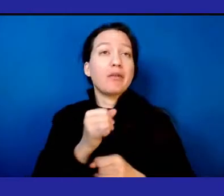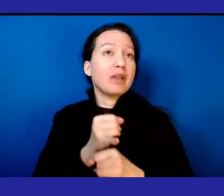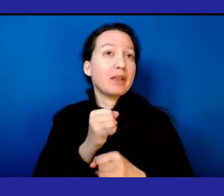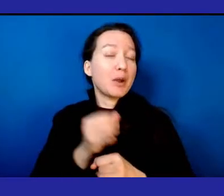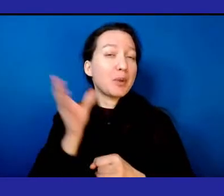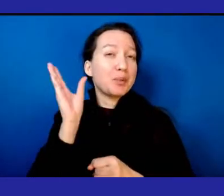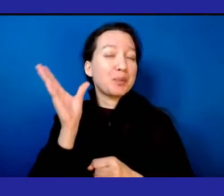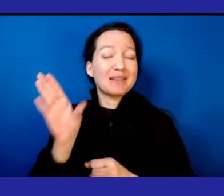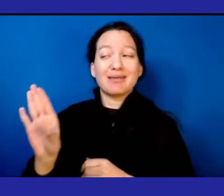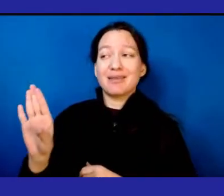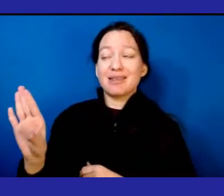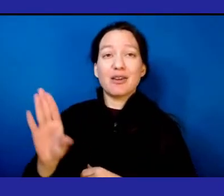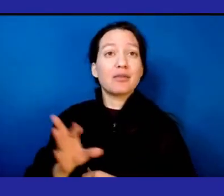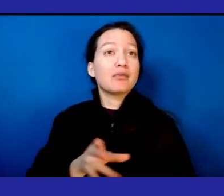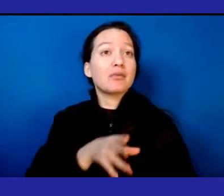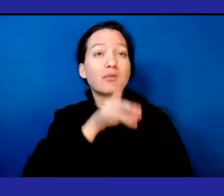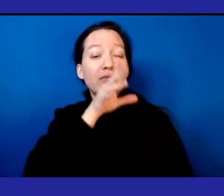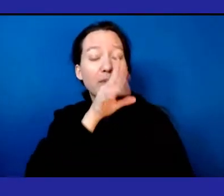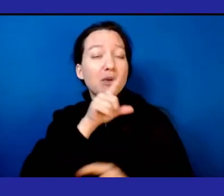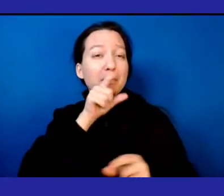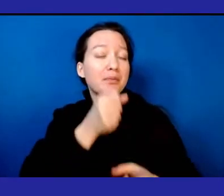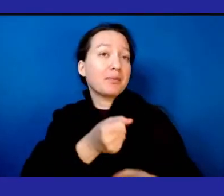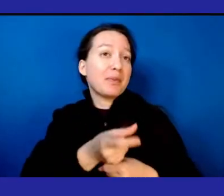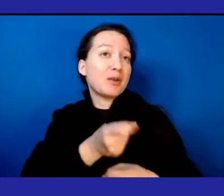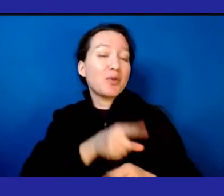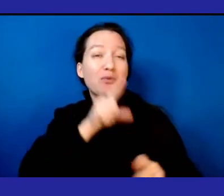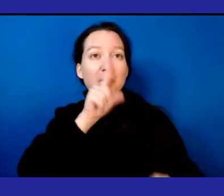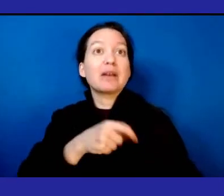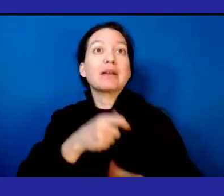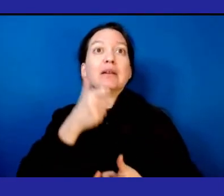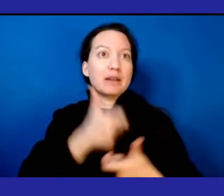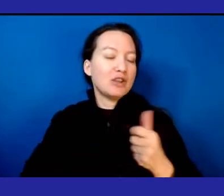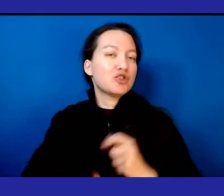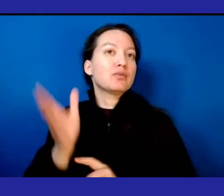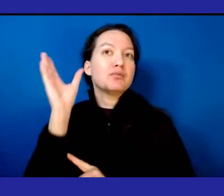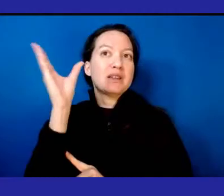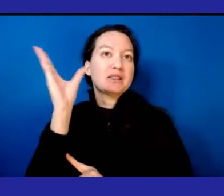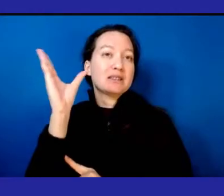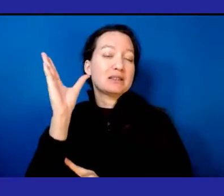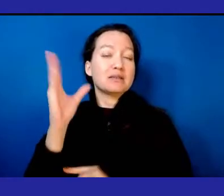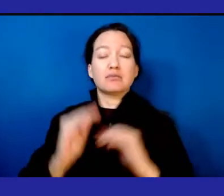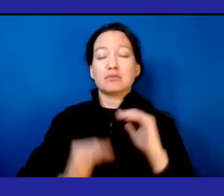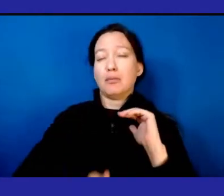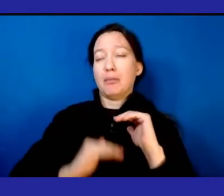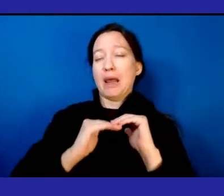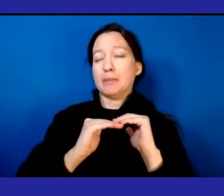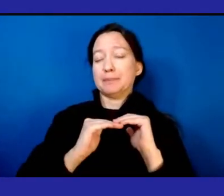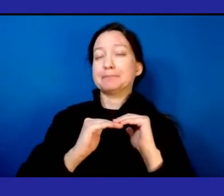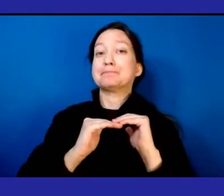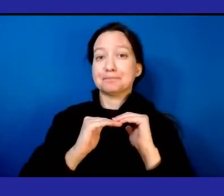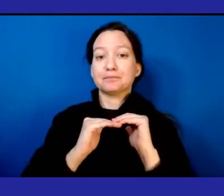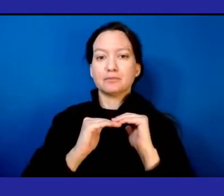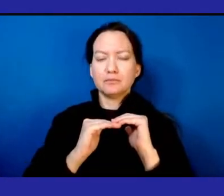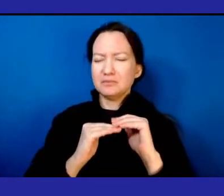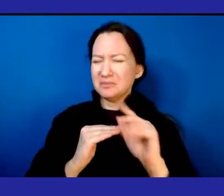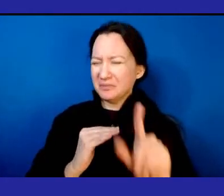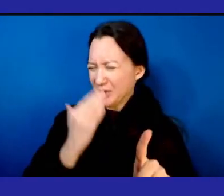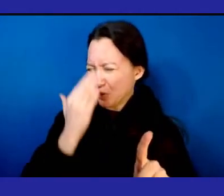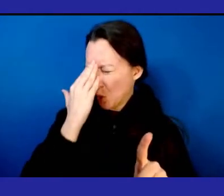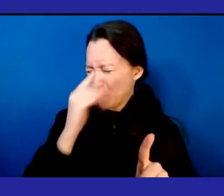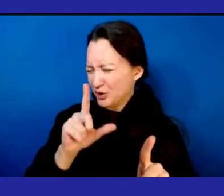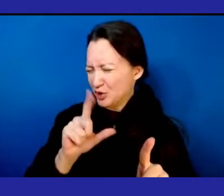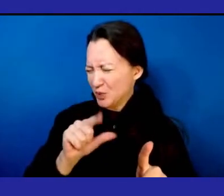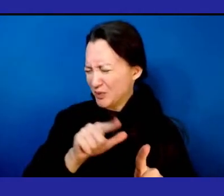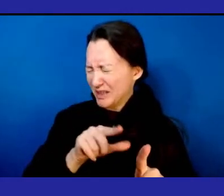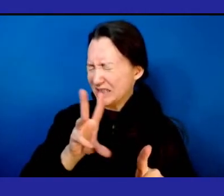their verbal annual report. Each presentation is allotted, I know it's 2026.